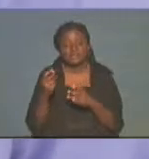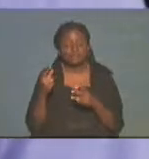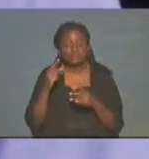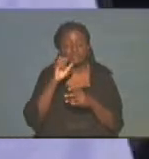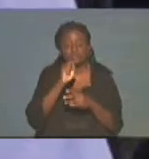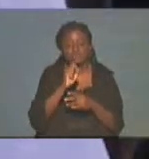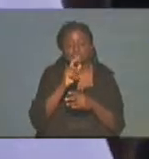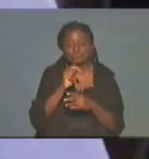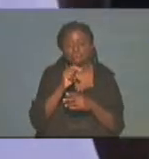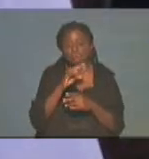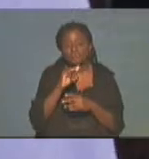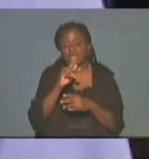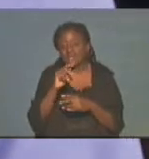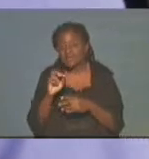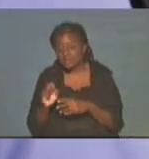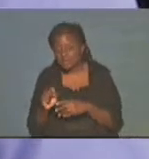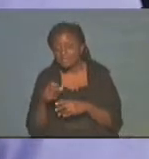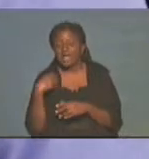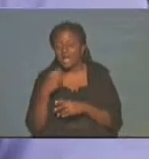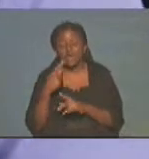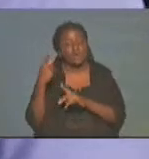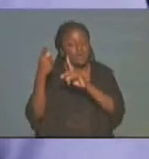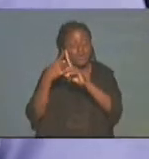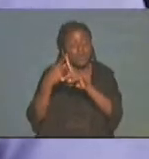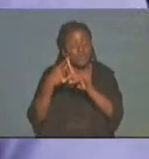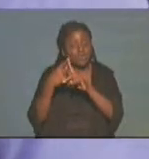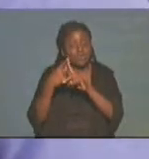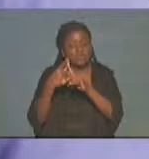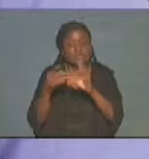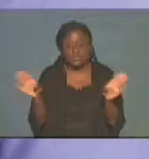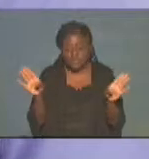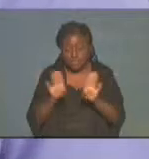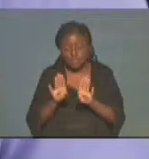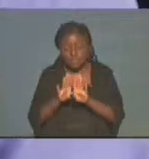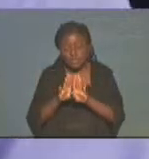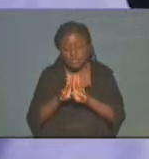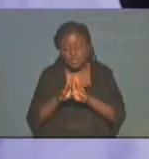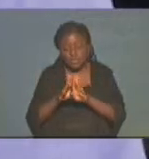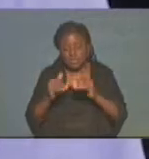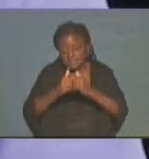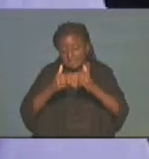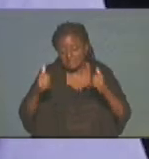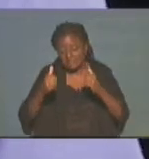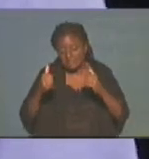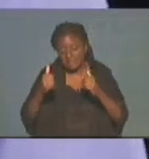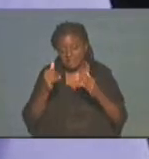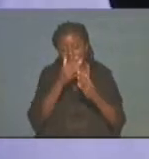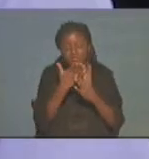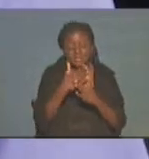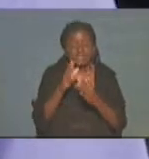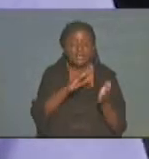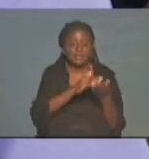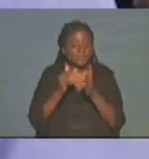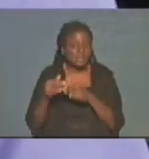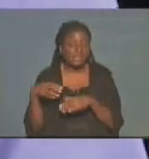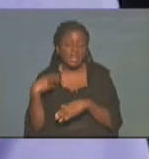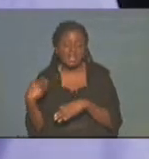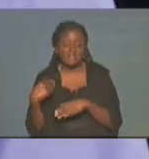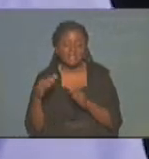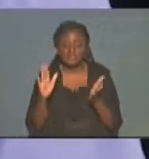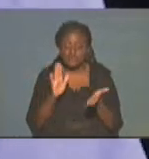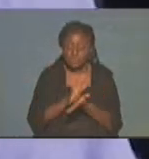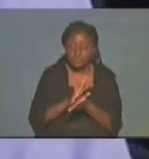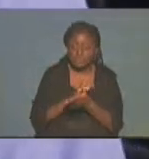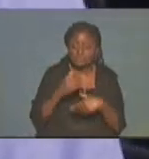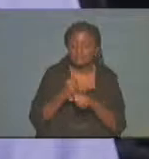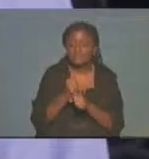Cecilia Strikers. And so this is one of our goals, is to bridge the gap between the community and our schools and to make our children aware of the different